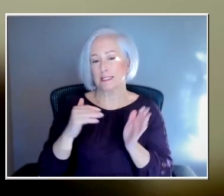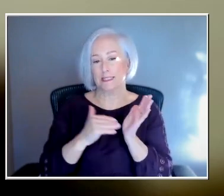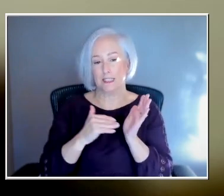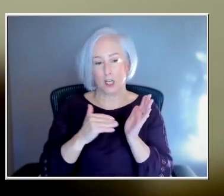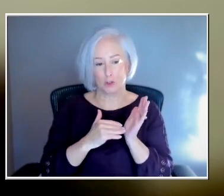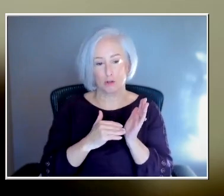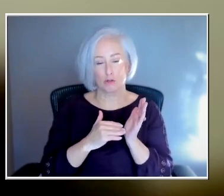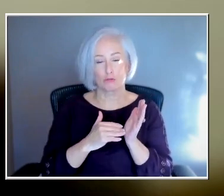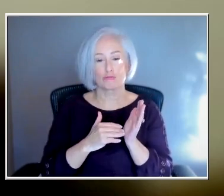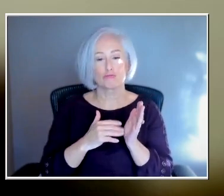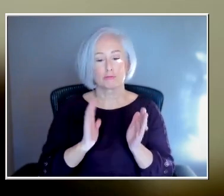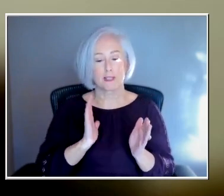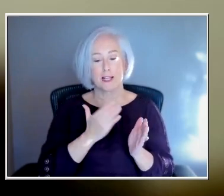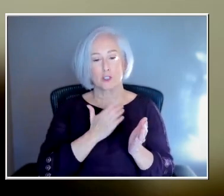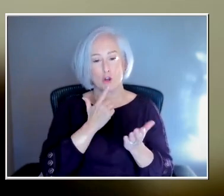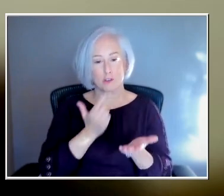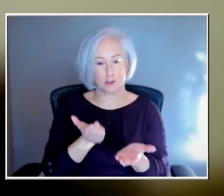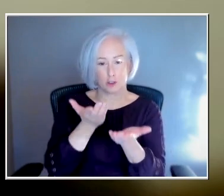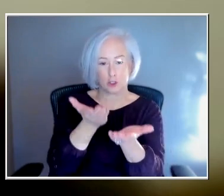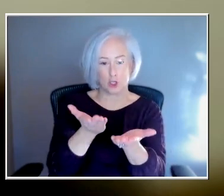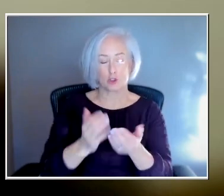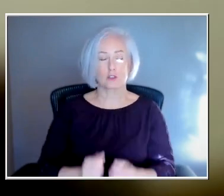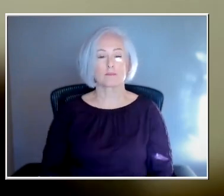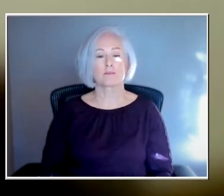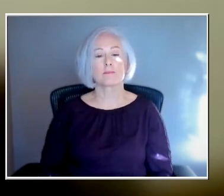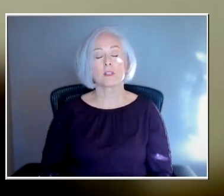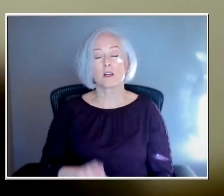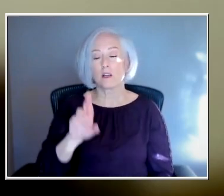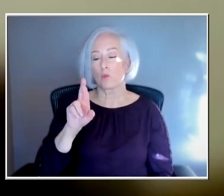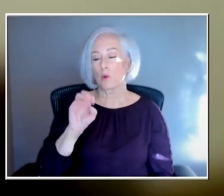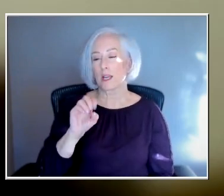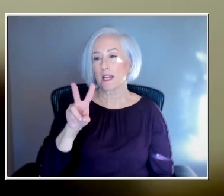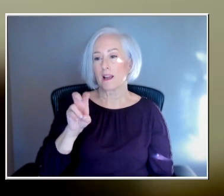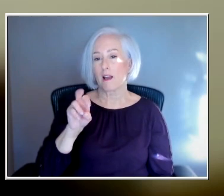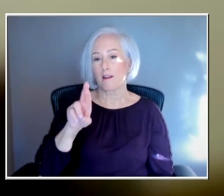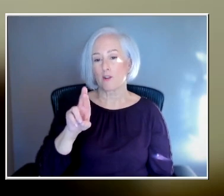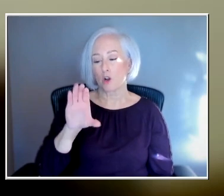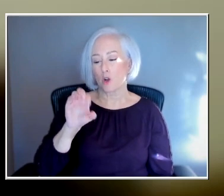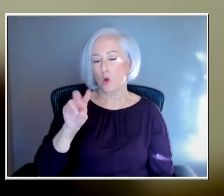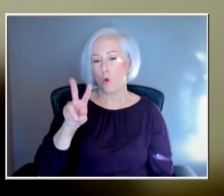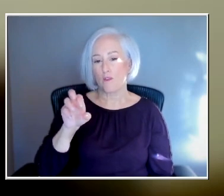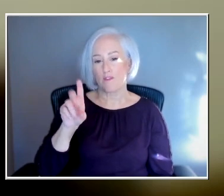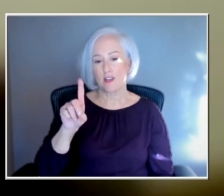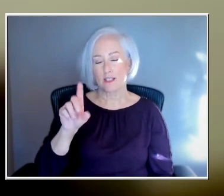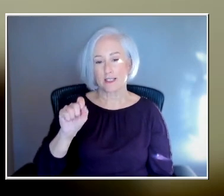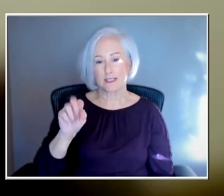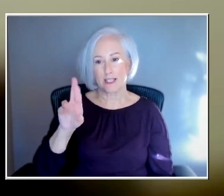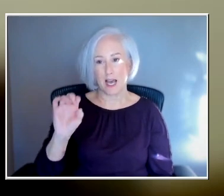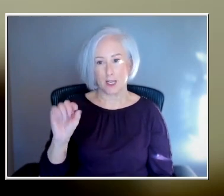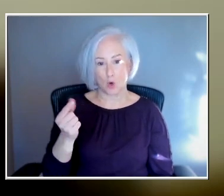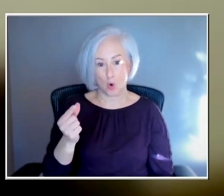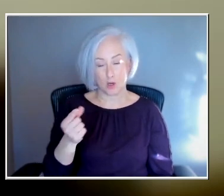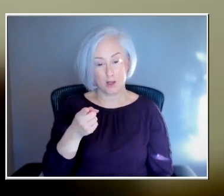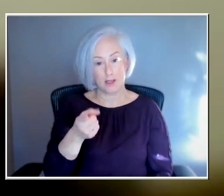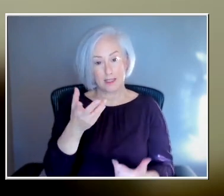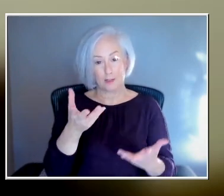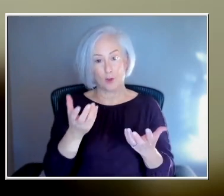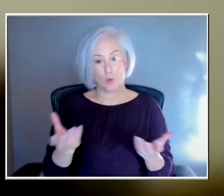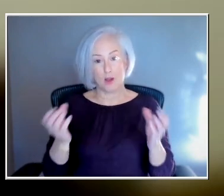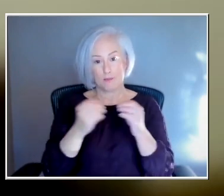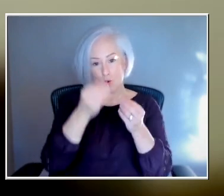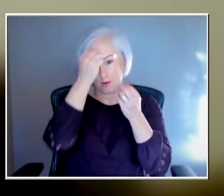recommending for that. But overall, just remember recovercovid.org if you're looking for more information to be a research